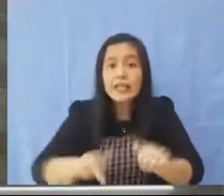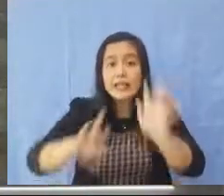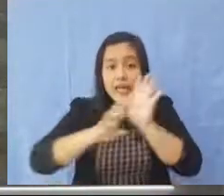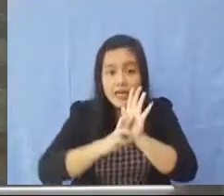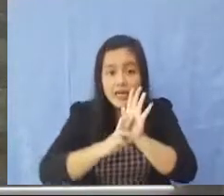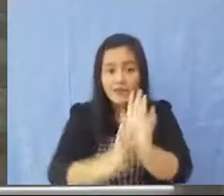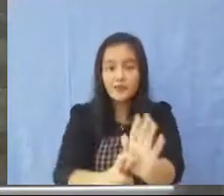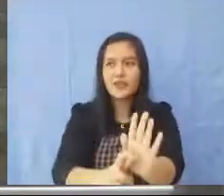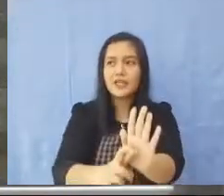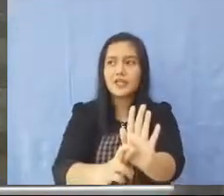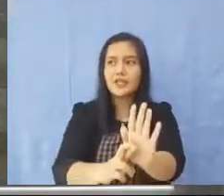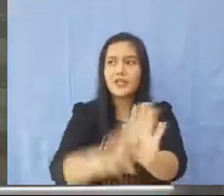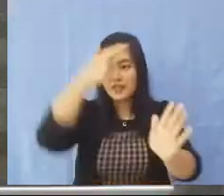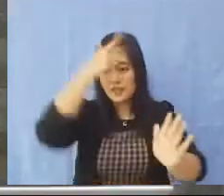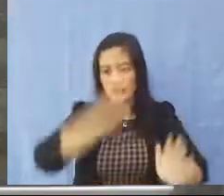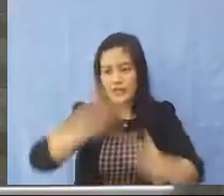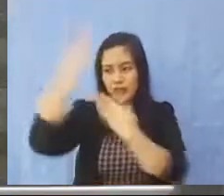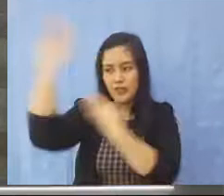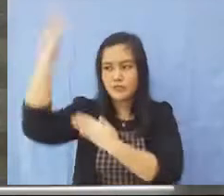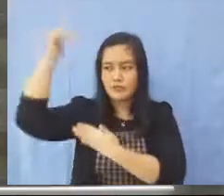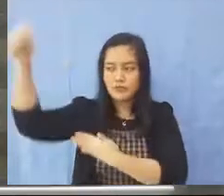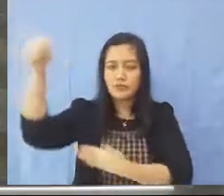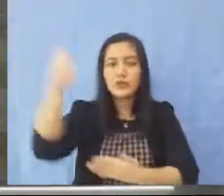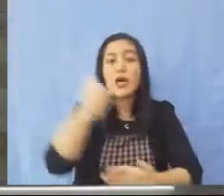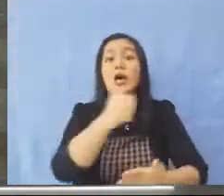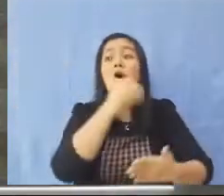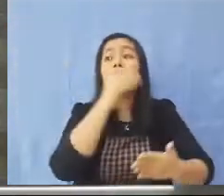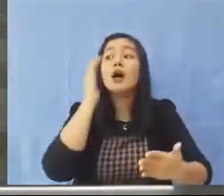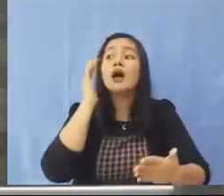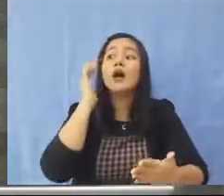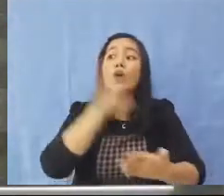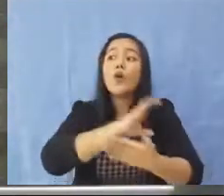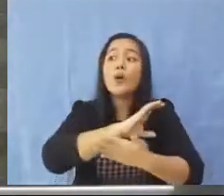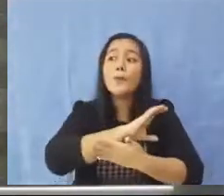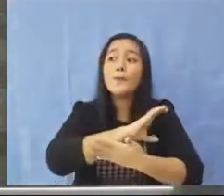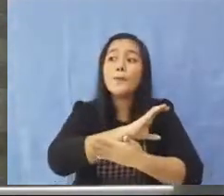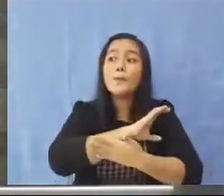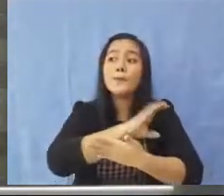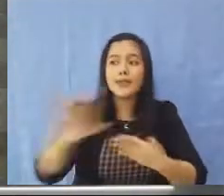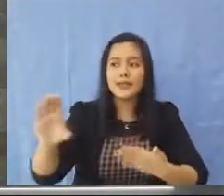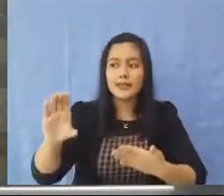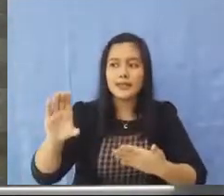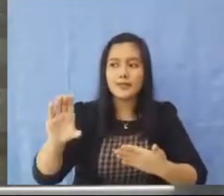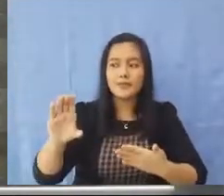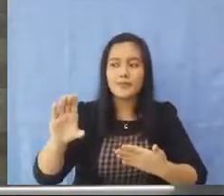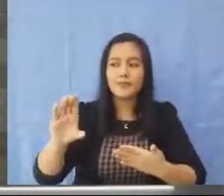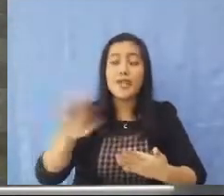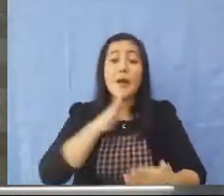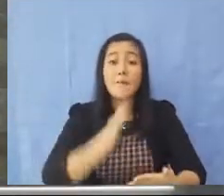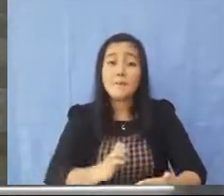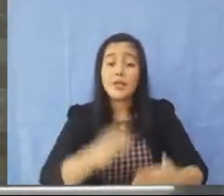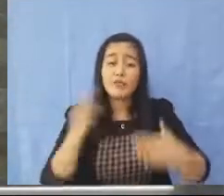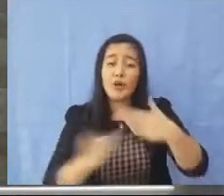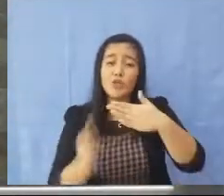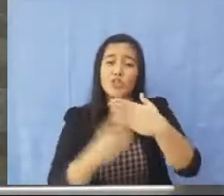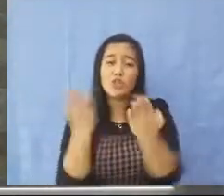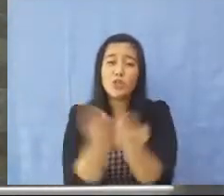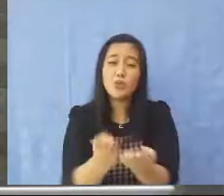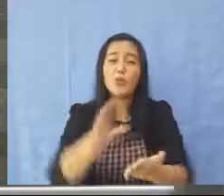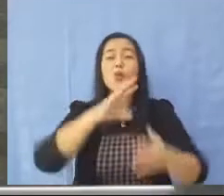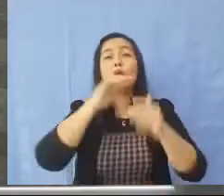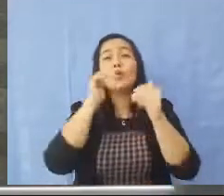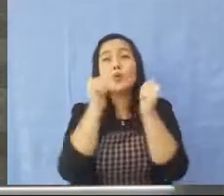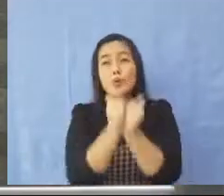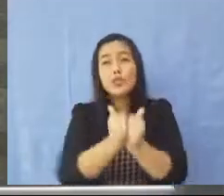Okay? But, again, sabi ko nga, being the foundational book and the foundation with the foundational chapters on it,